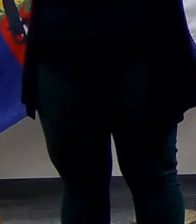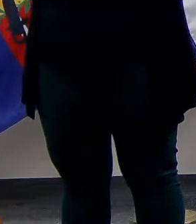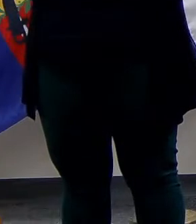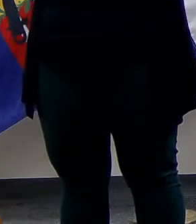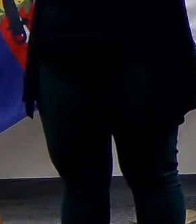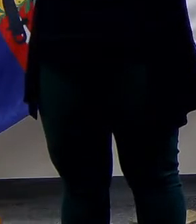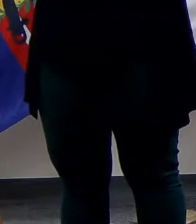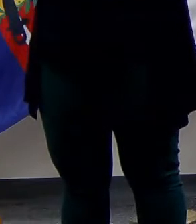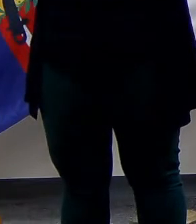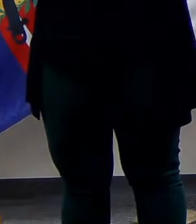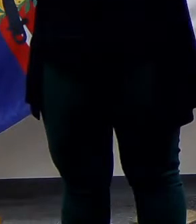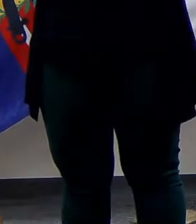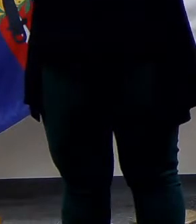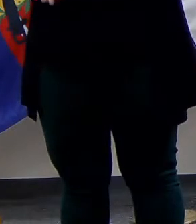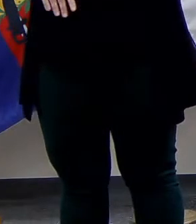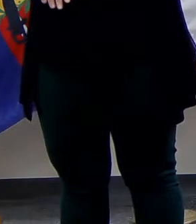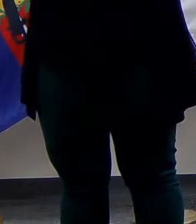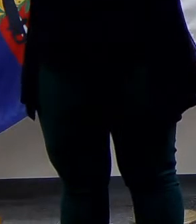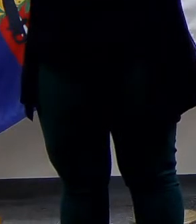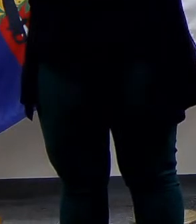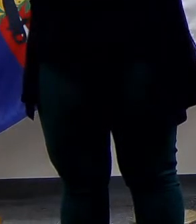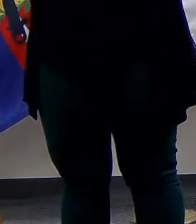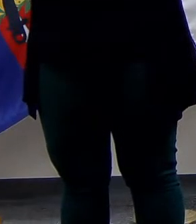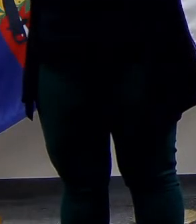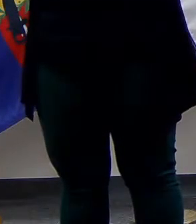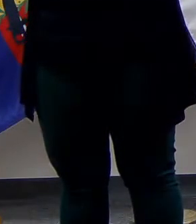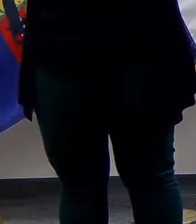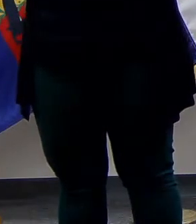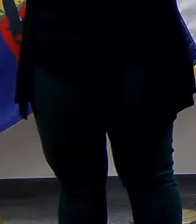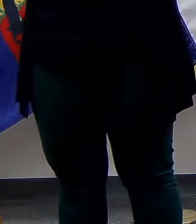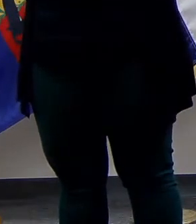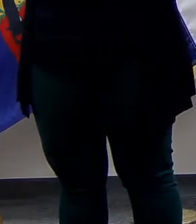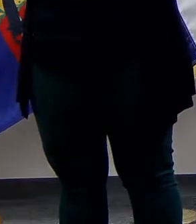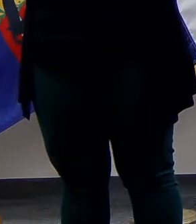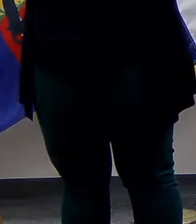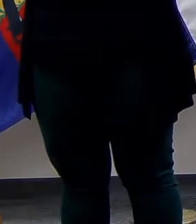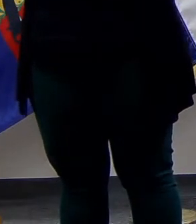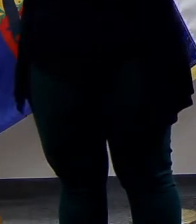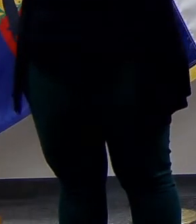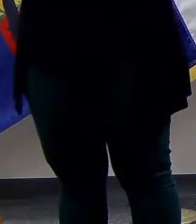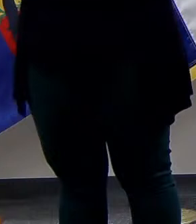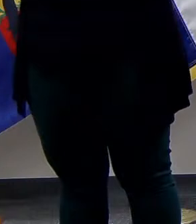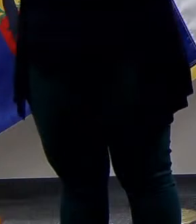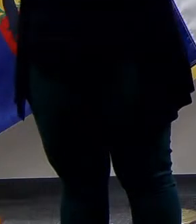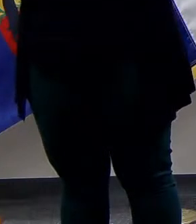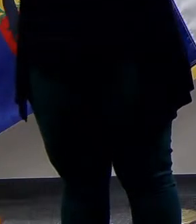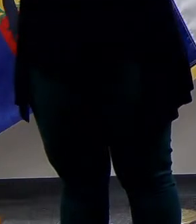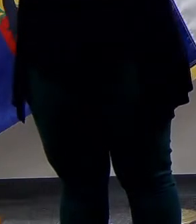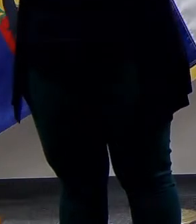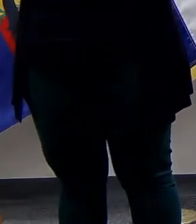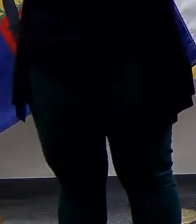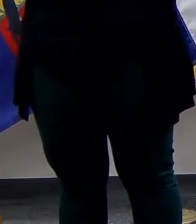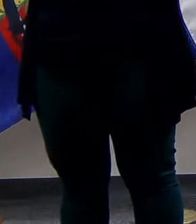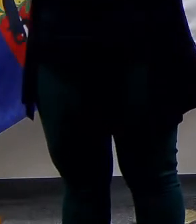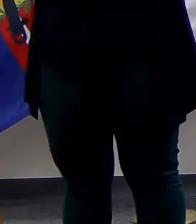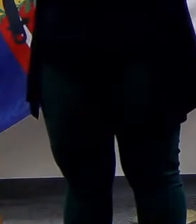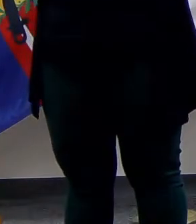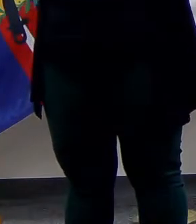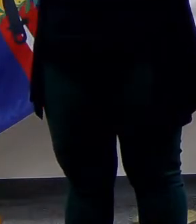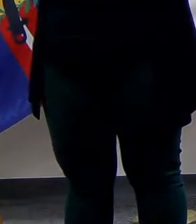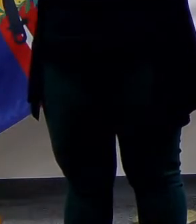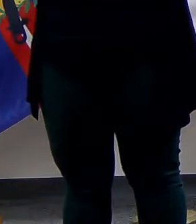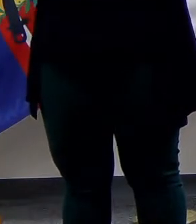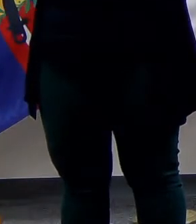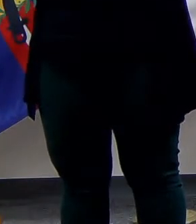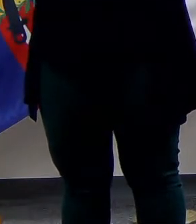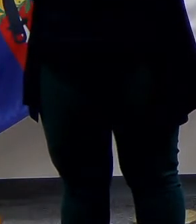be very clear about this. Please wear a mask in public spaces to protect yourself and others. Please think critically about the social activities that you